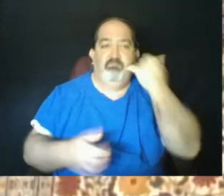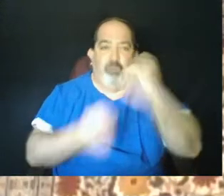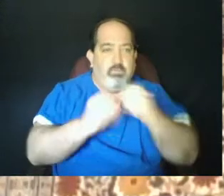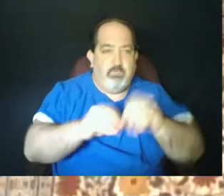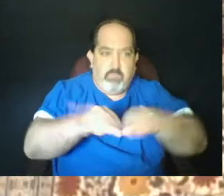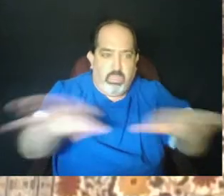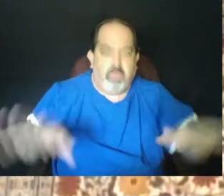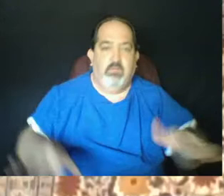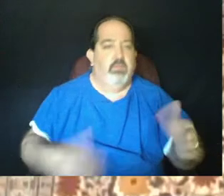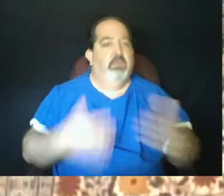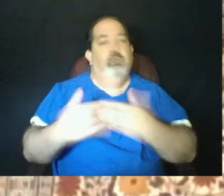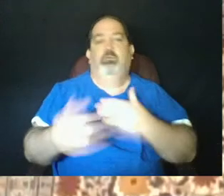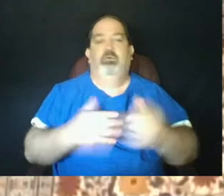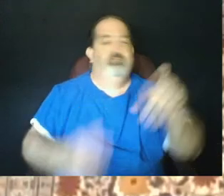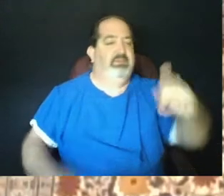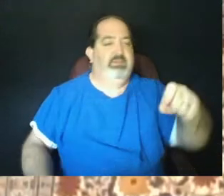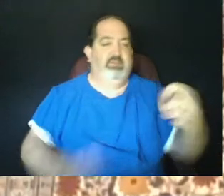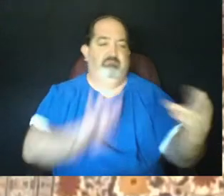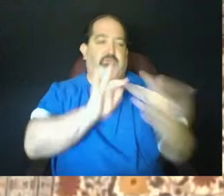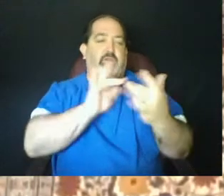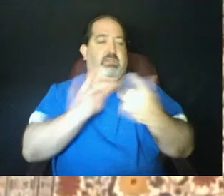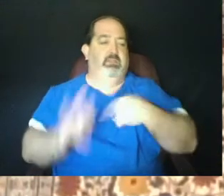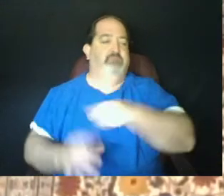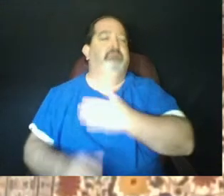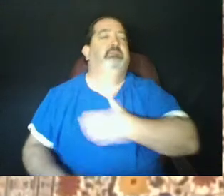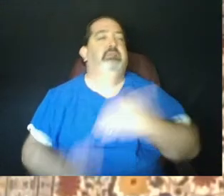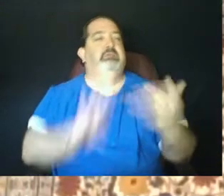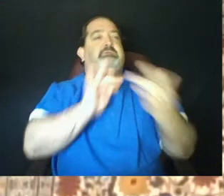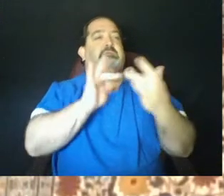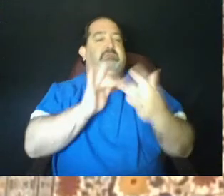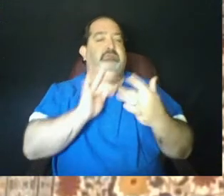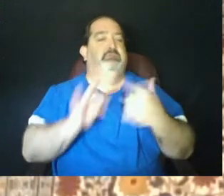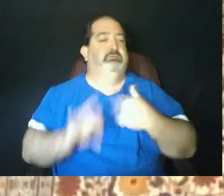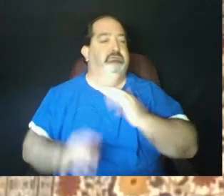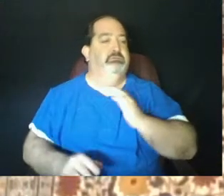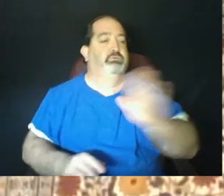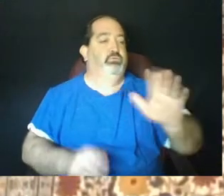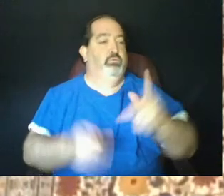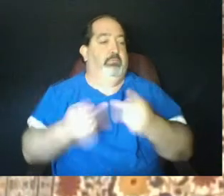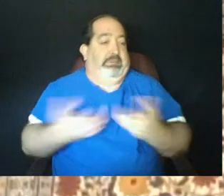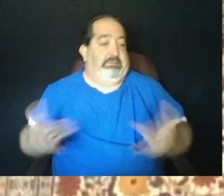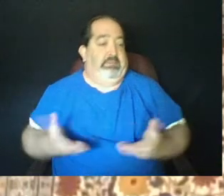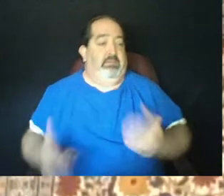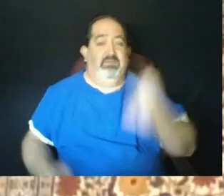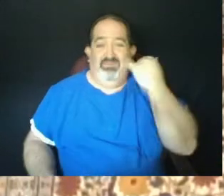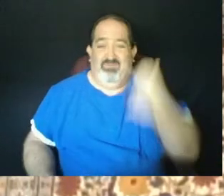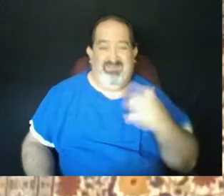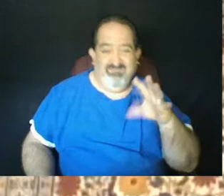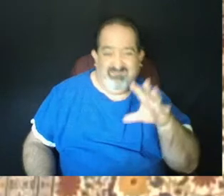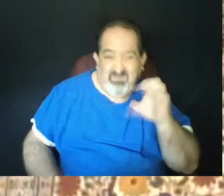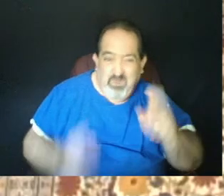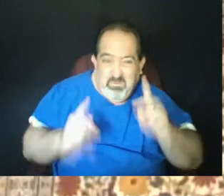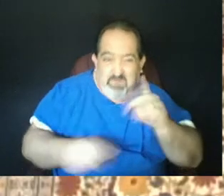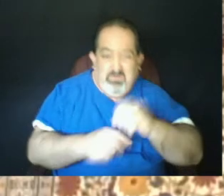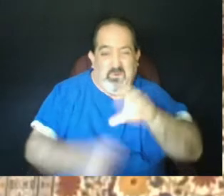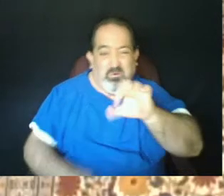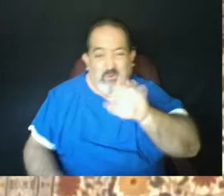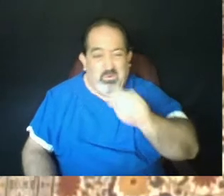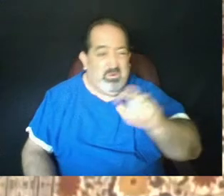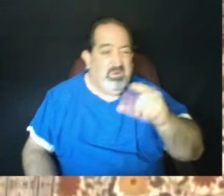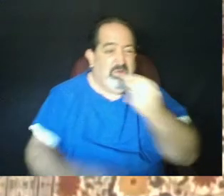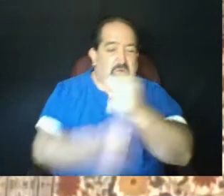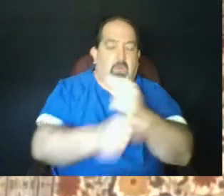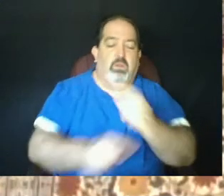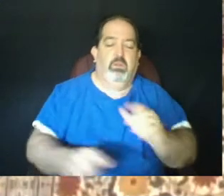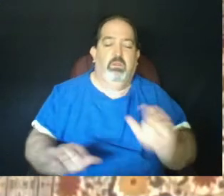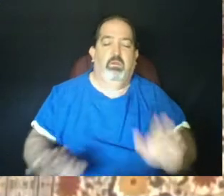numbers. However, whatever it takes for you to reach us, please reach out. We have a place for you. And if we end up with 500 people on our court and guard, that